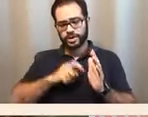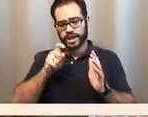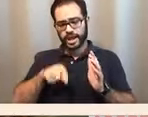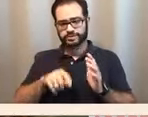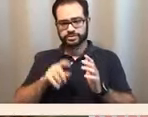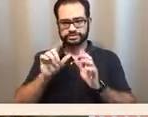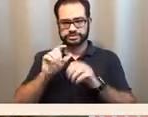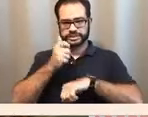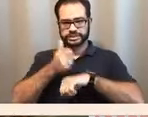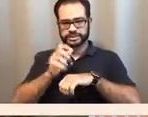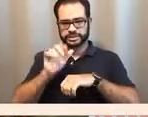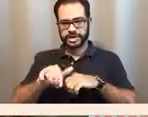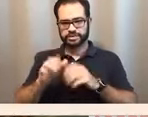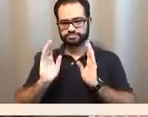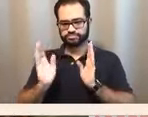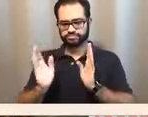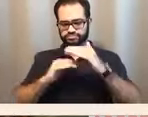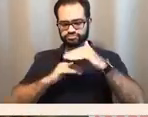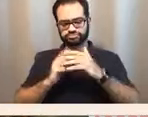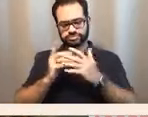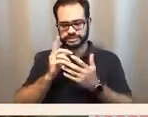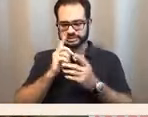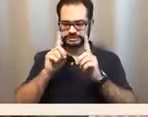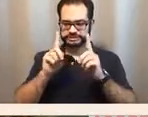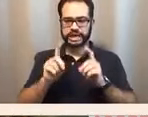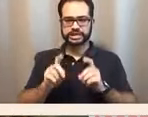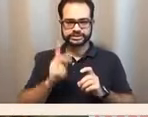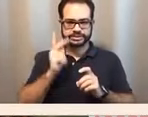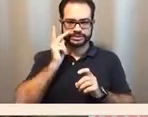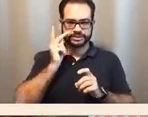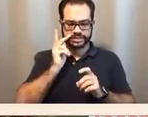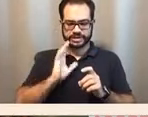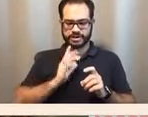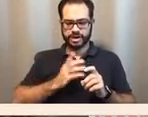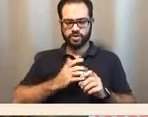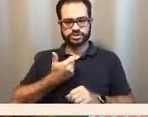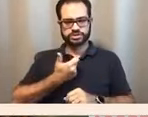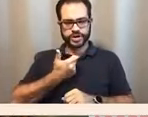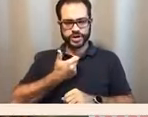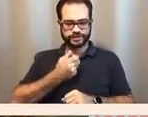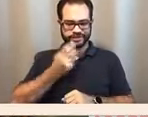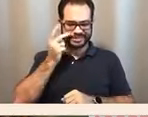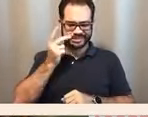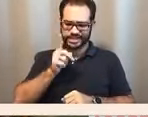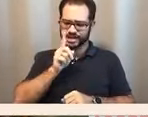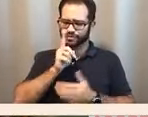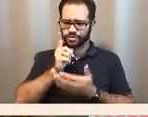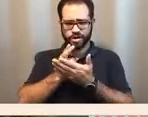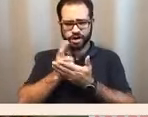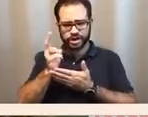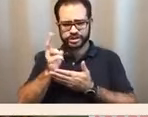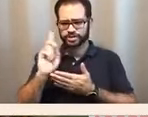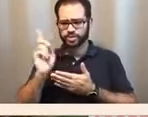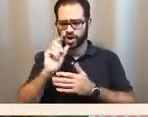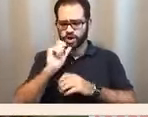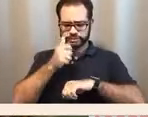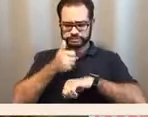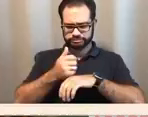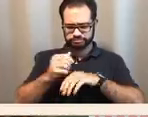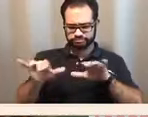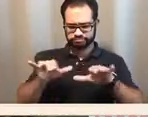sometimes we have to take that little test of ourselves to see where we honestly stand in our